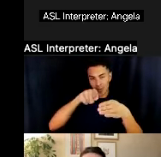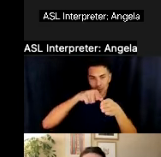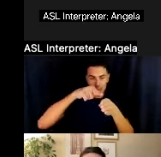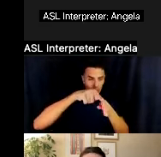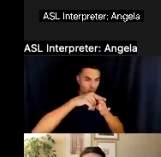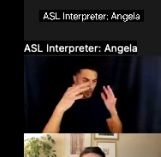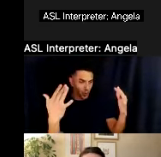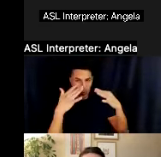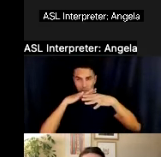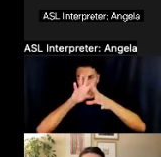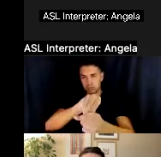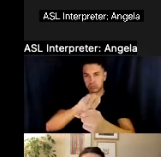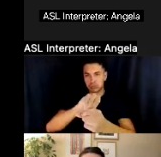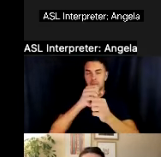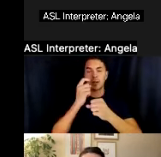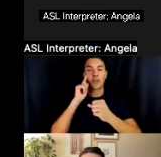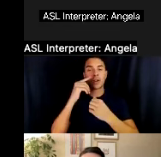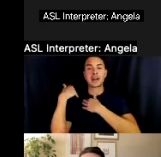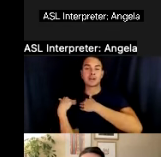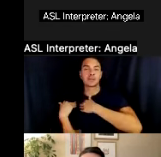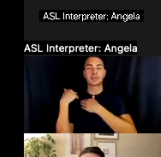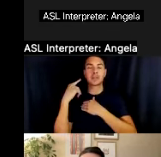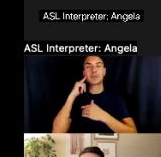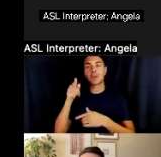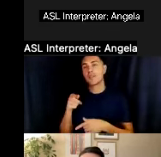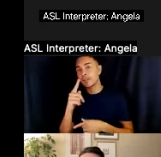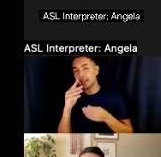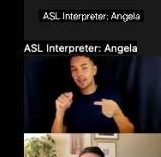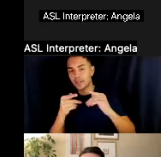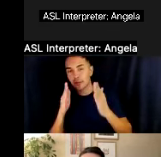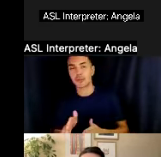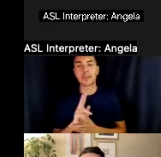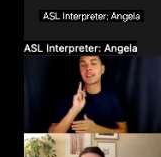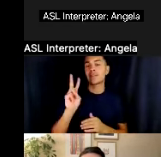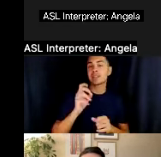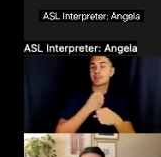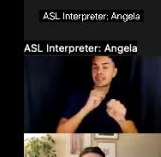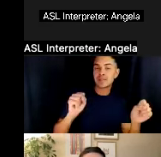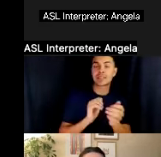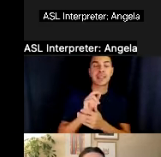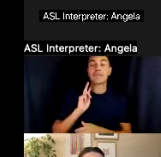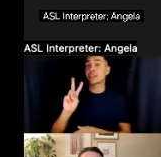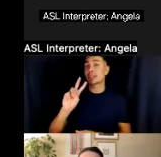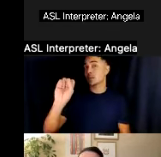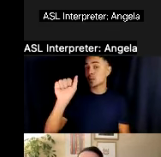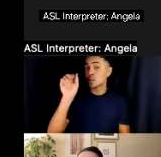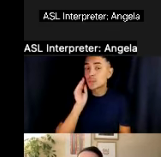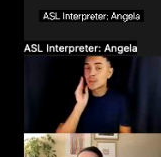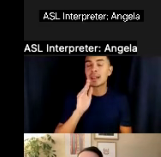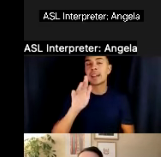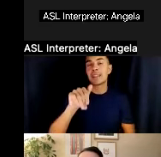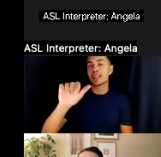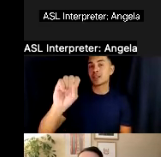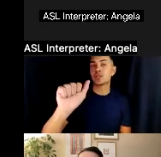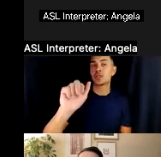offender accountability, and that victims of sexual assault receive appropriate and timely services. So I think that the SART really